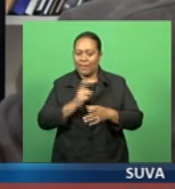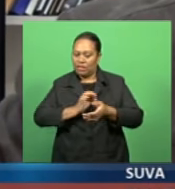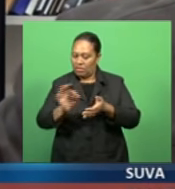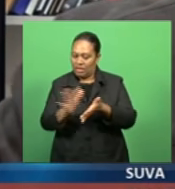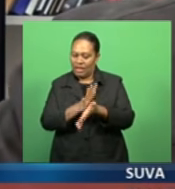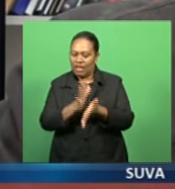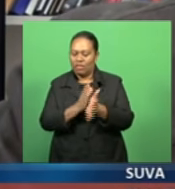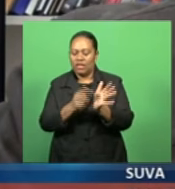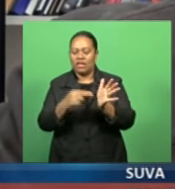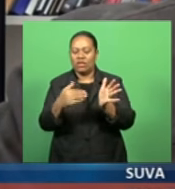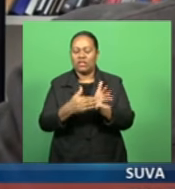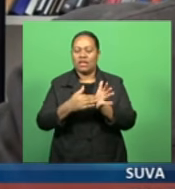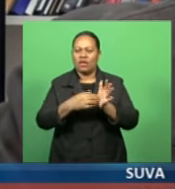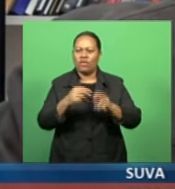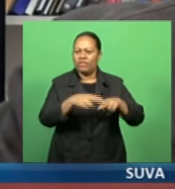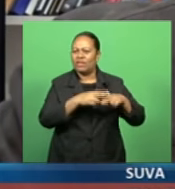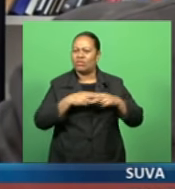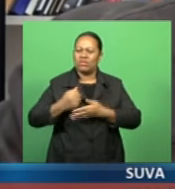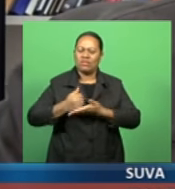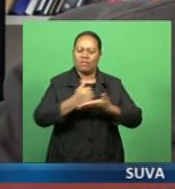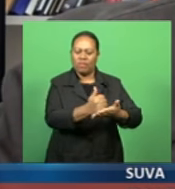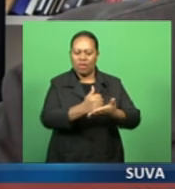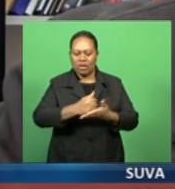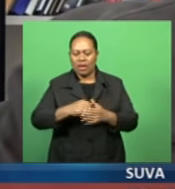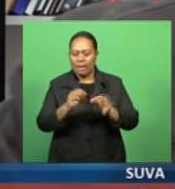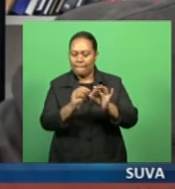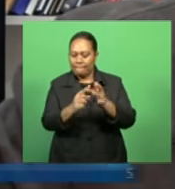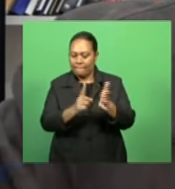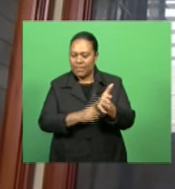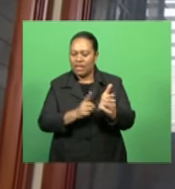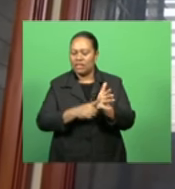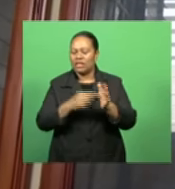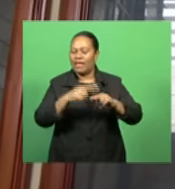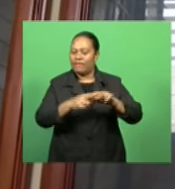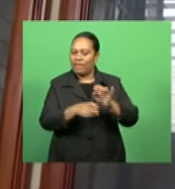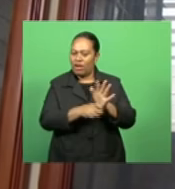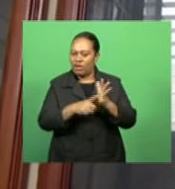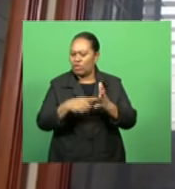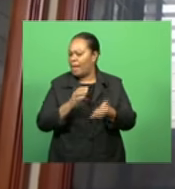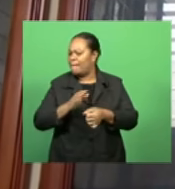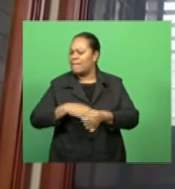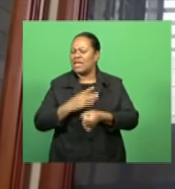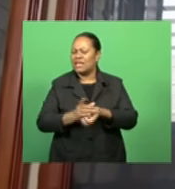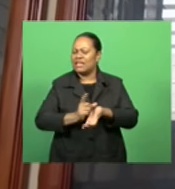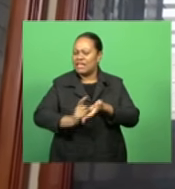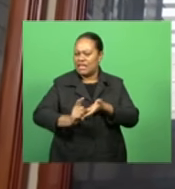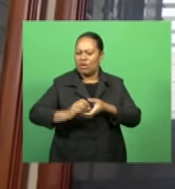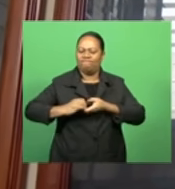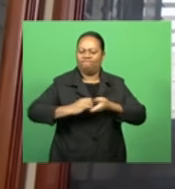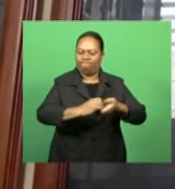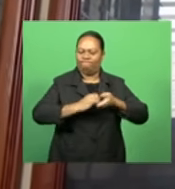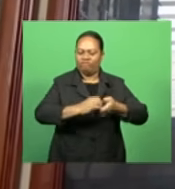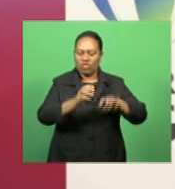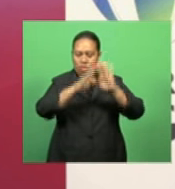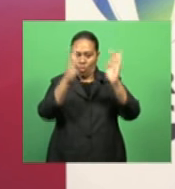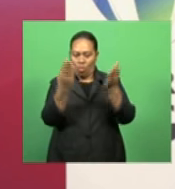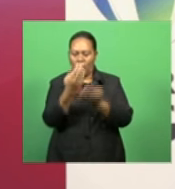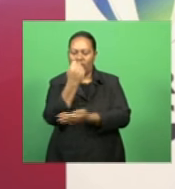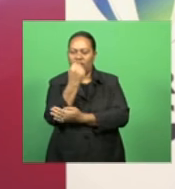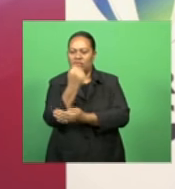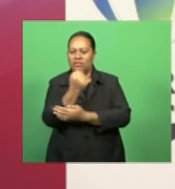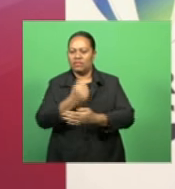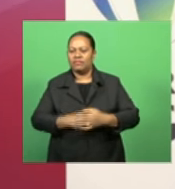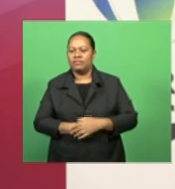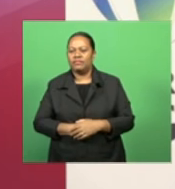New Zealand on Fiji's move to support Sir Beaumont, the FRU has made it clear they will work hand in hand with World Rugby.